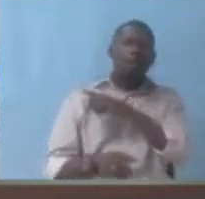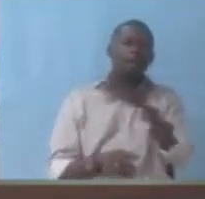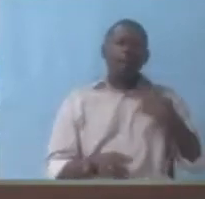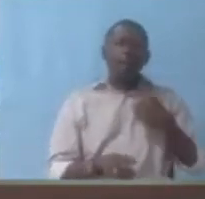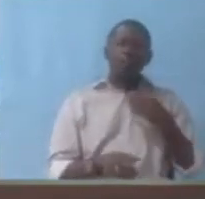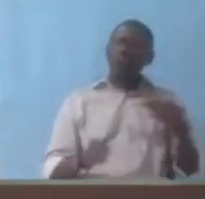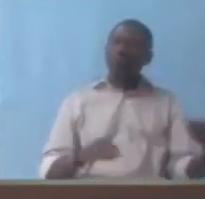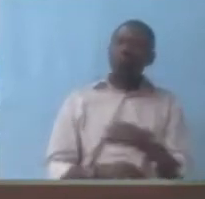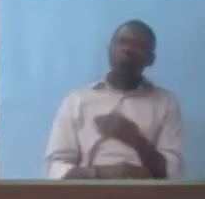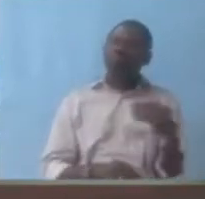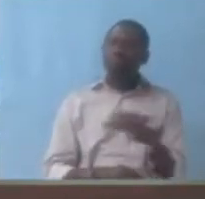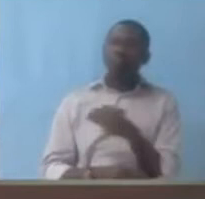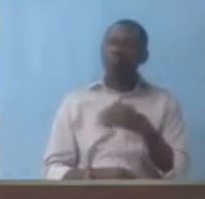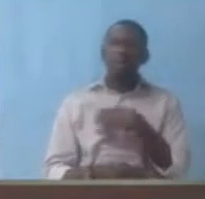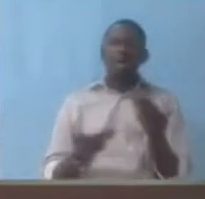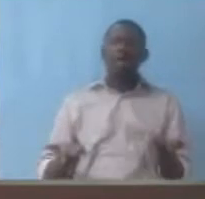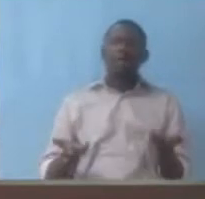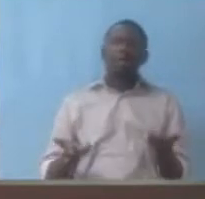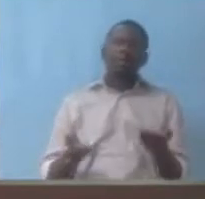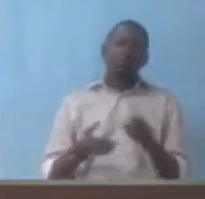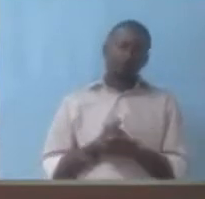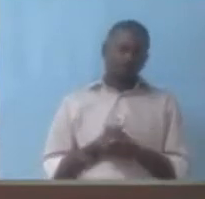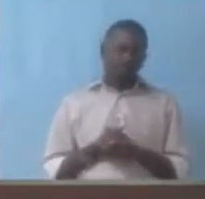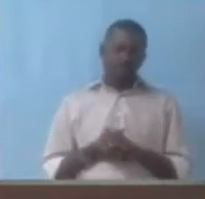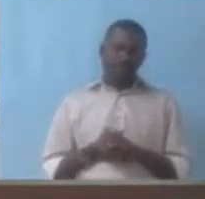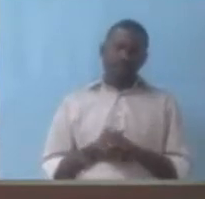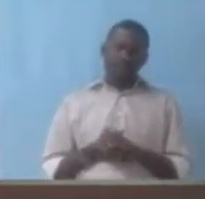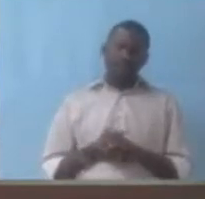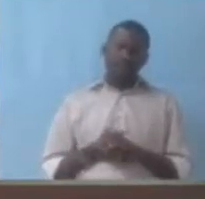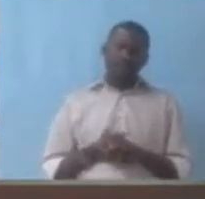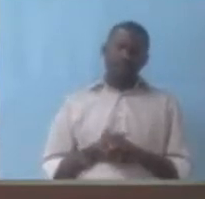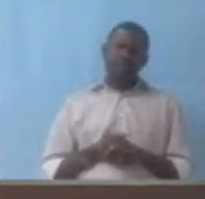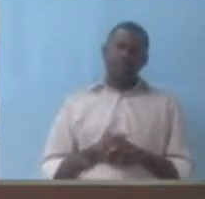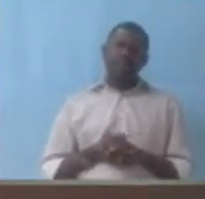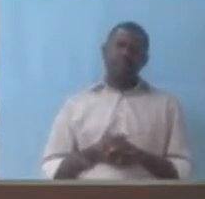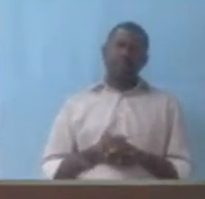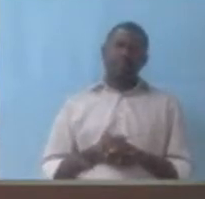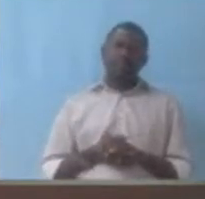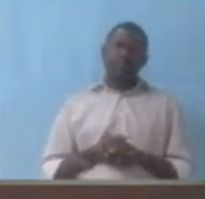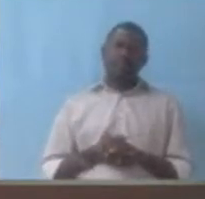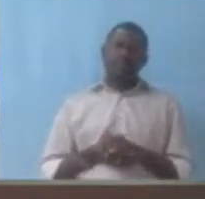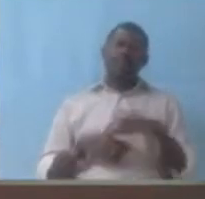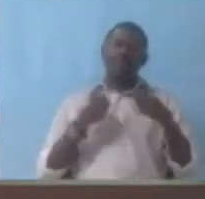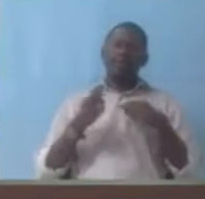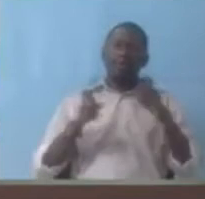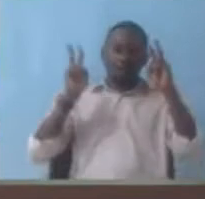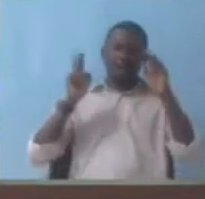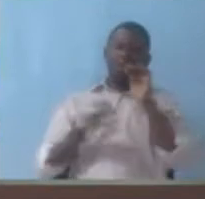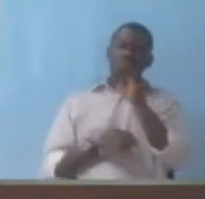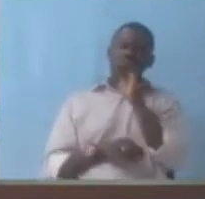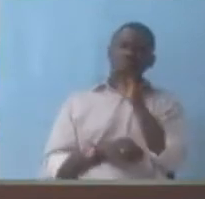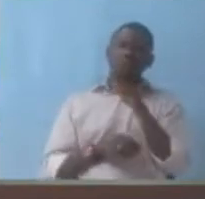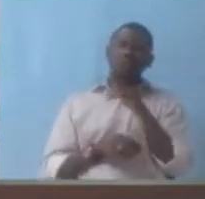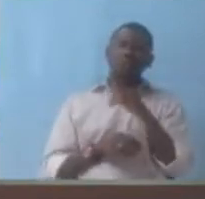kenabato kafoko ye tuminyine lako ye nakaroleke. So he called in